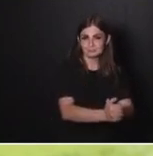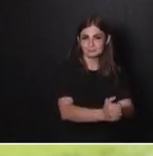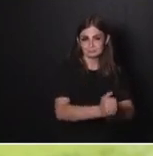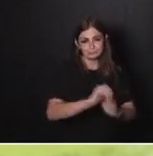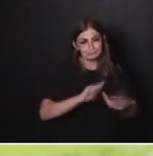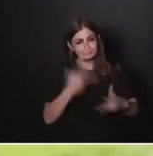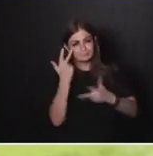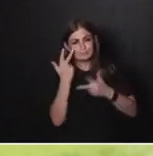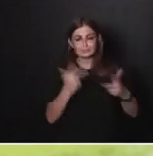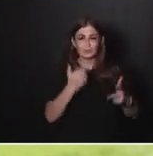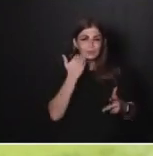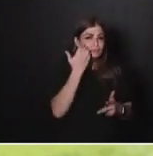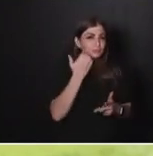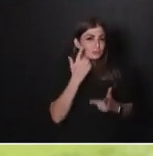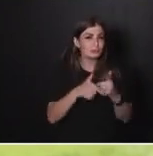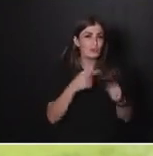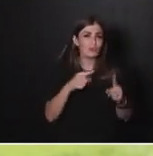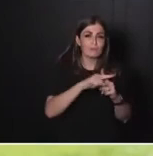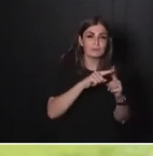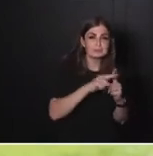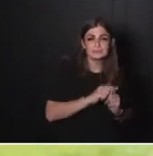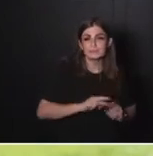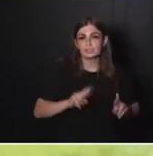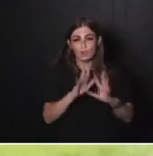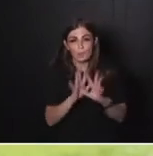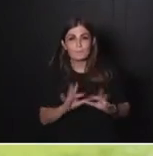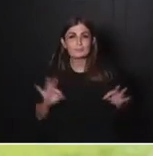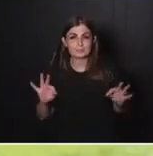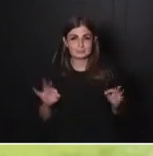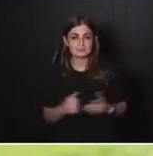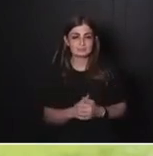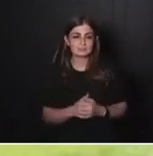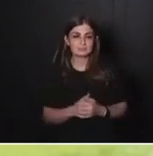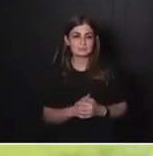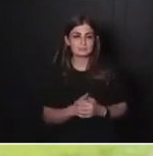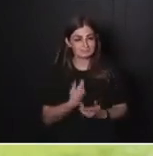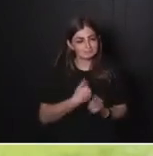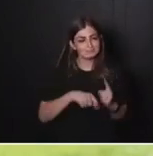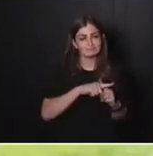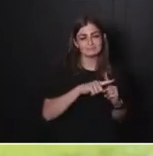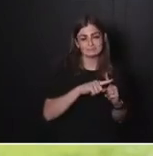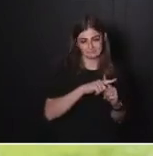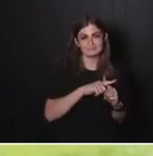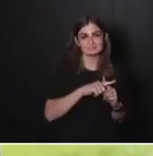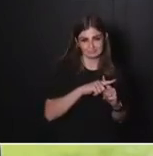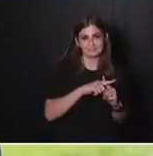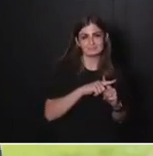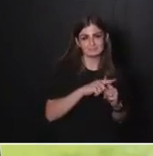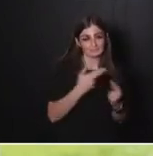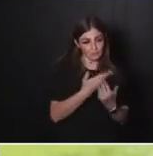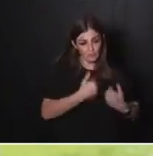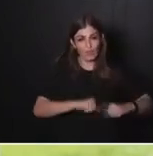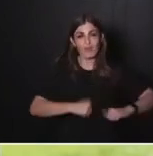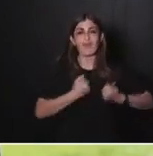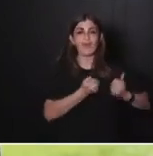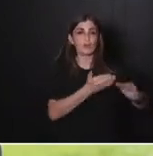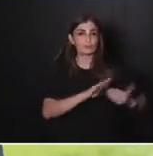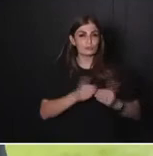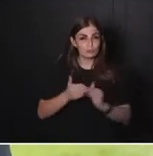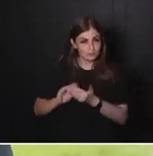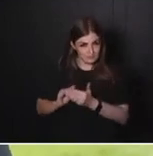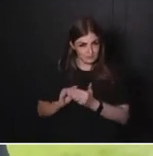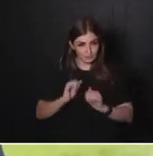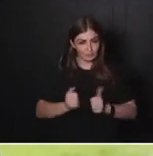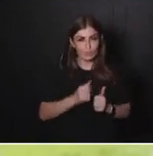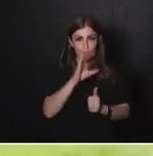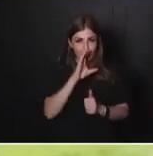a future of hope, peace, and prosperity for our communities, for